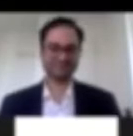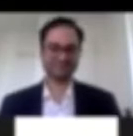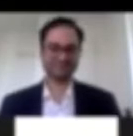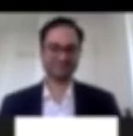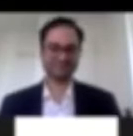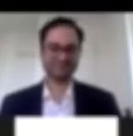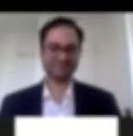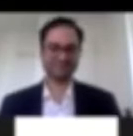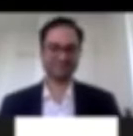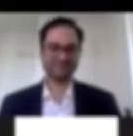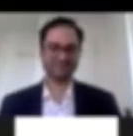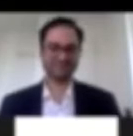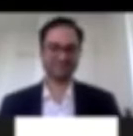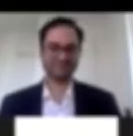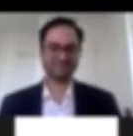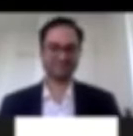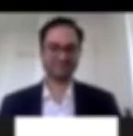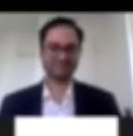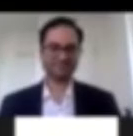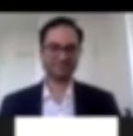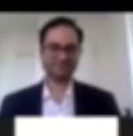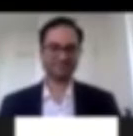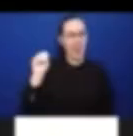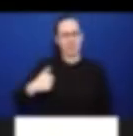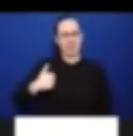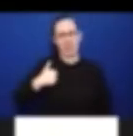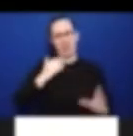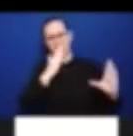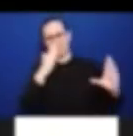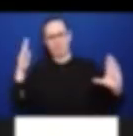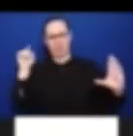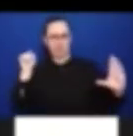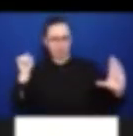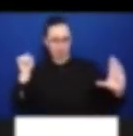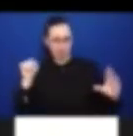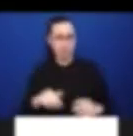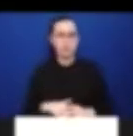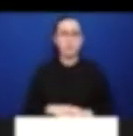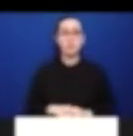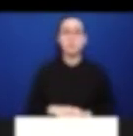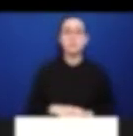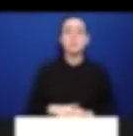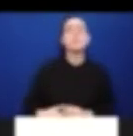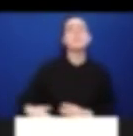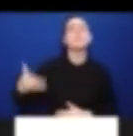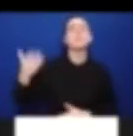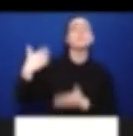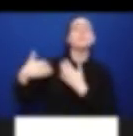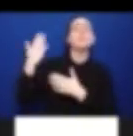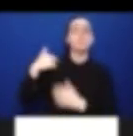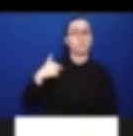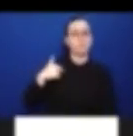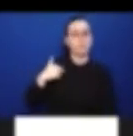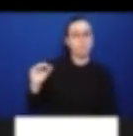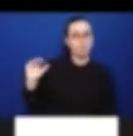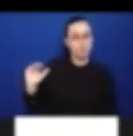ago, when I was a young man, I was involved with the drafting of the